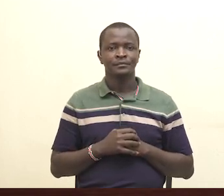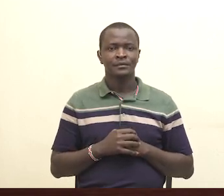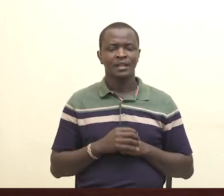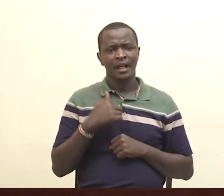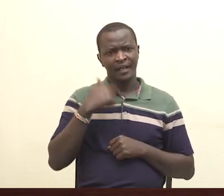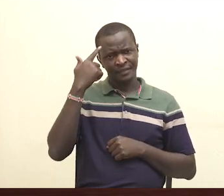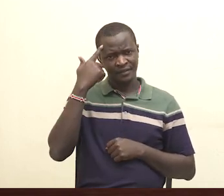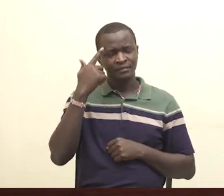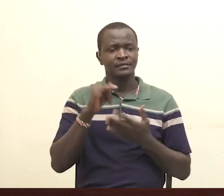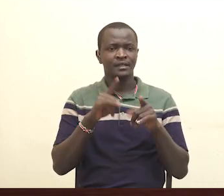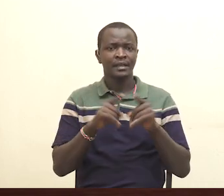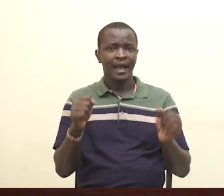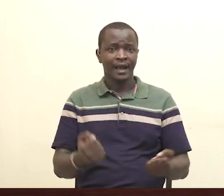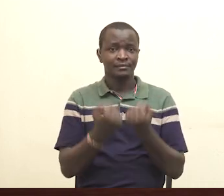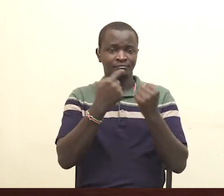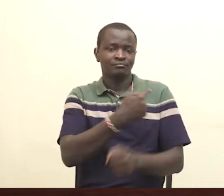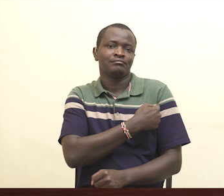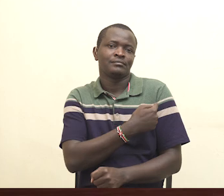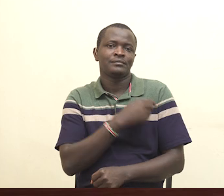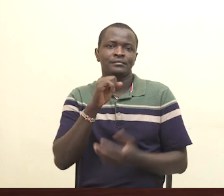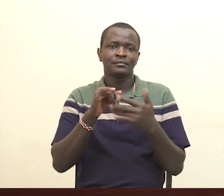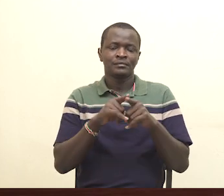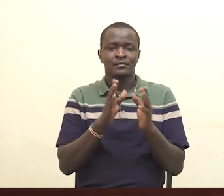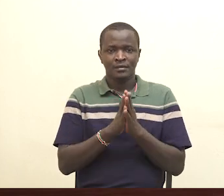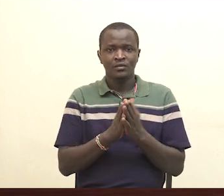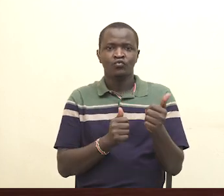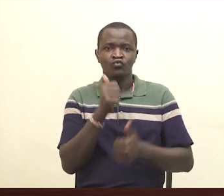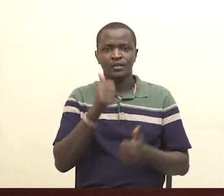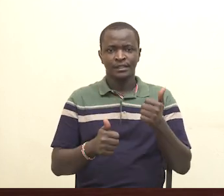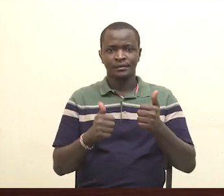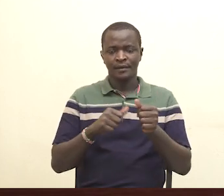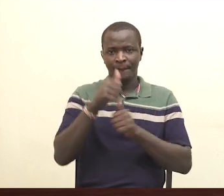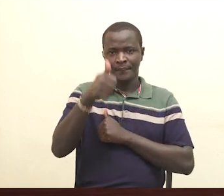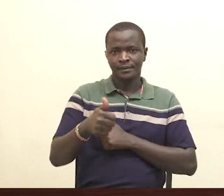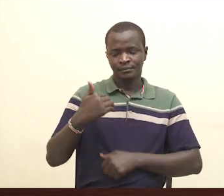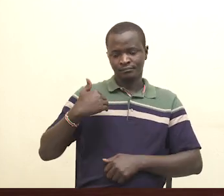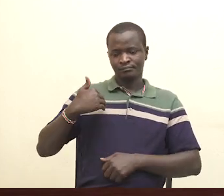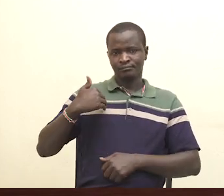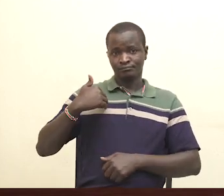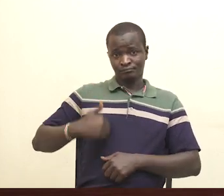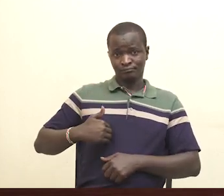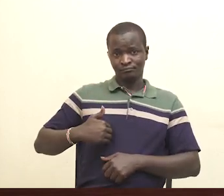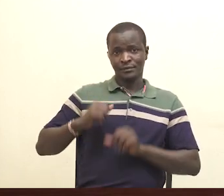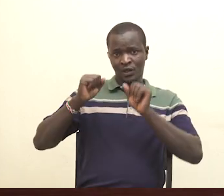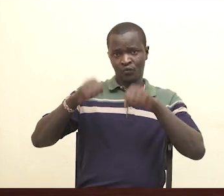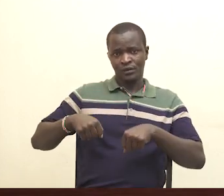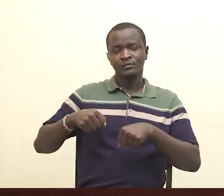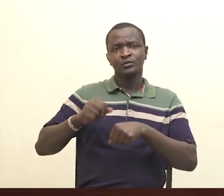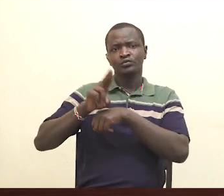say, a medical accident, because it was an injection that touched on my